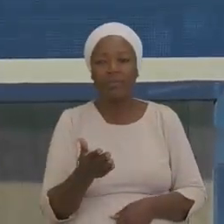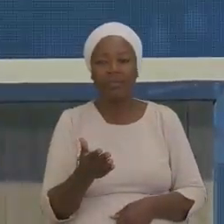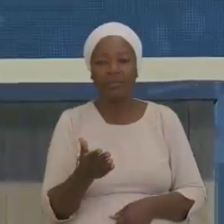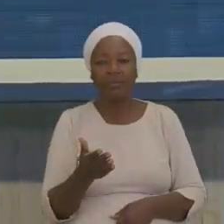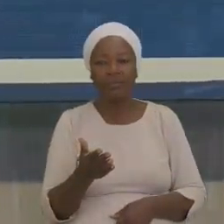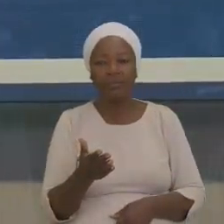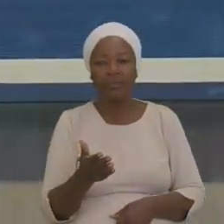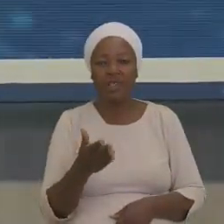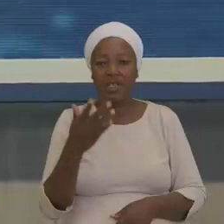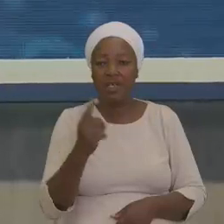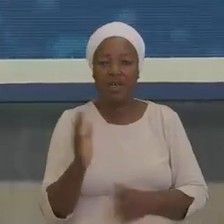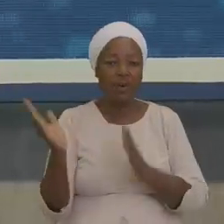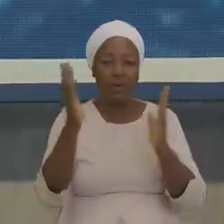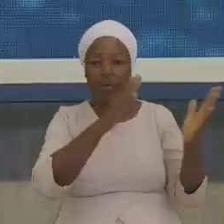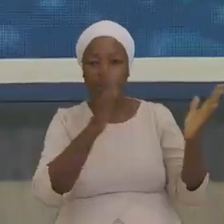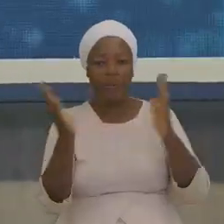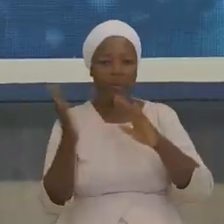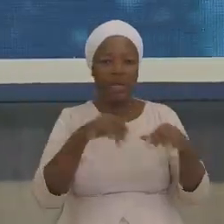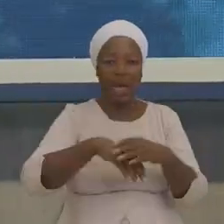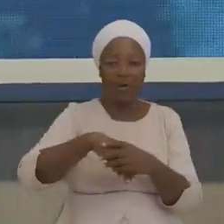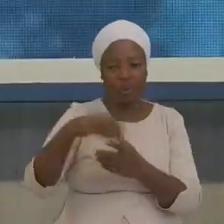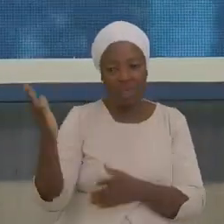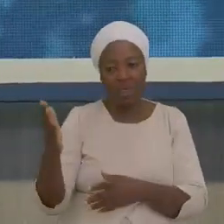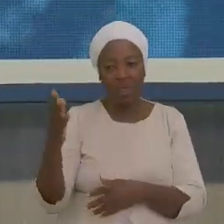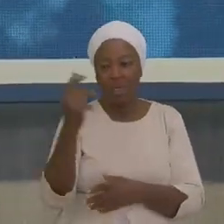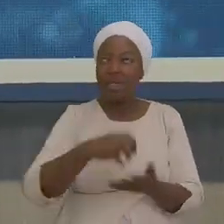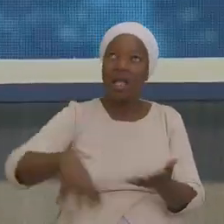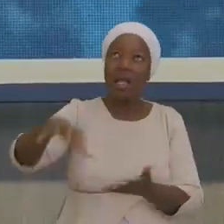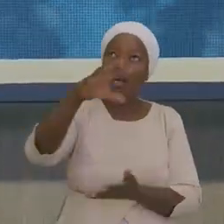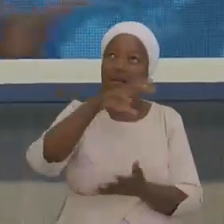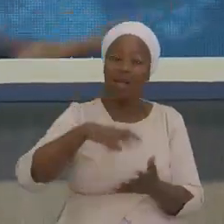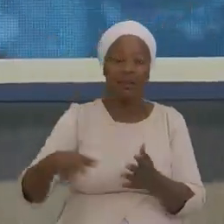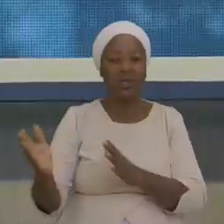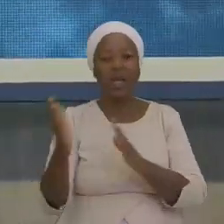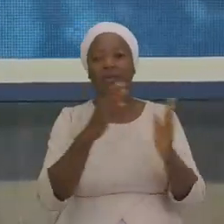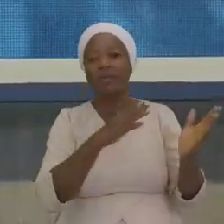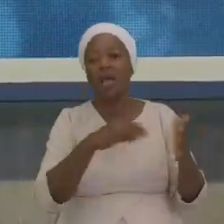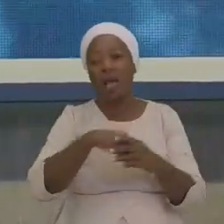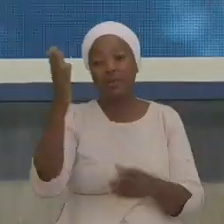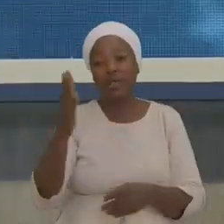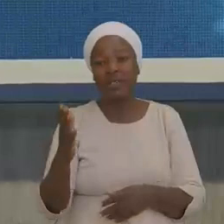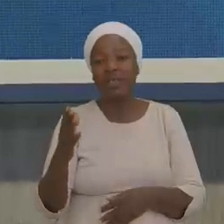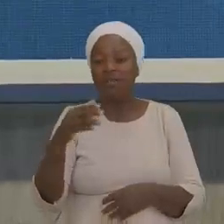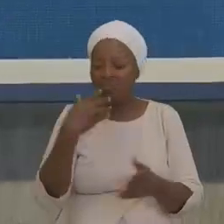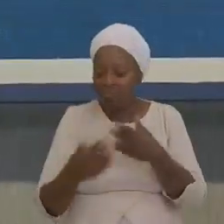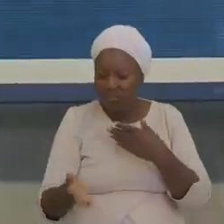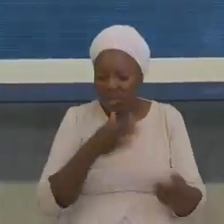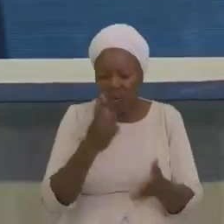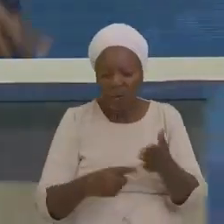The wind outside, the cloud outside, whatever is happening